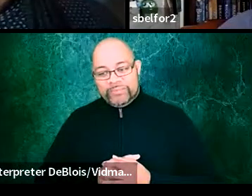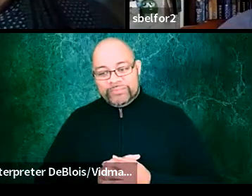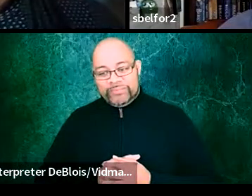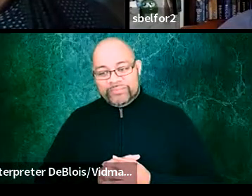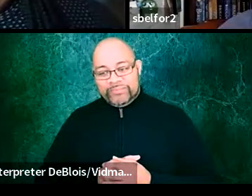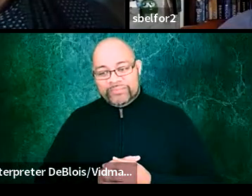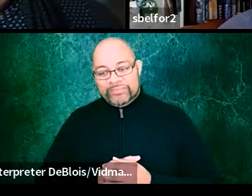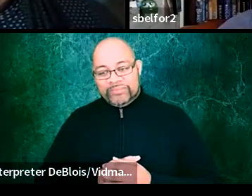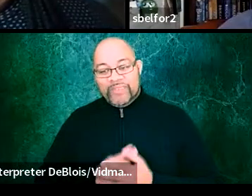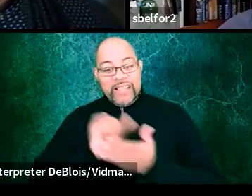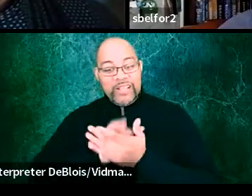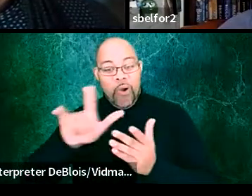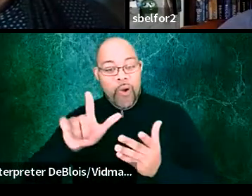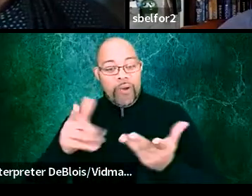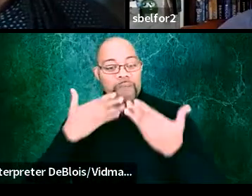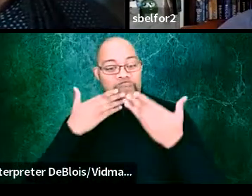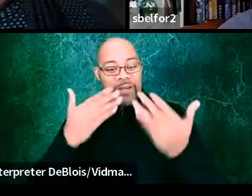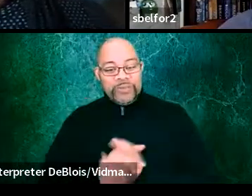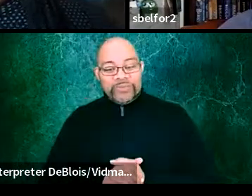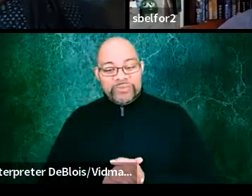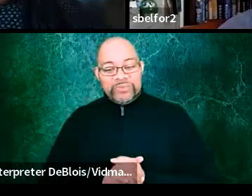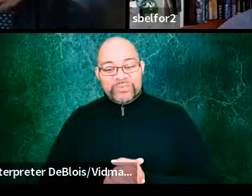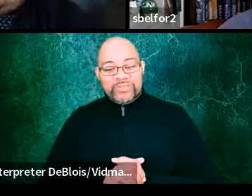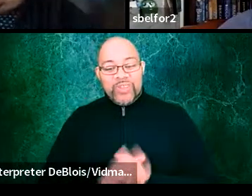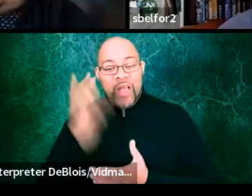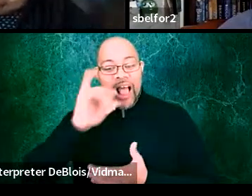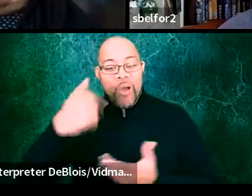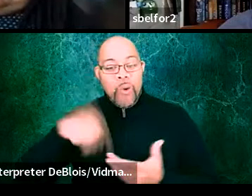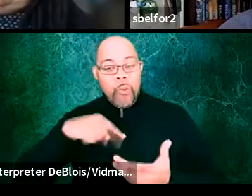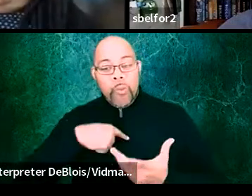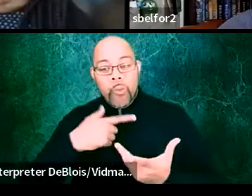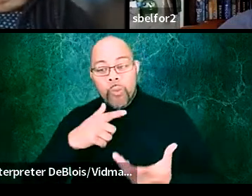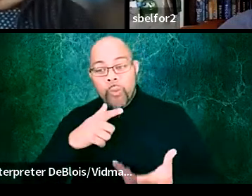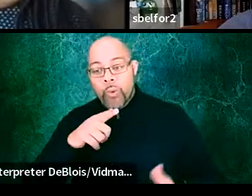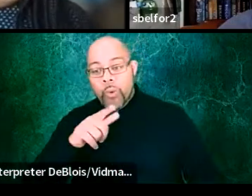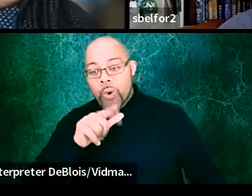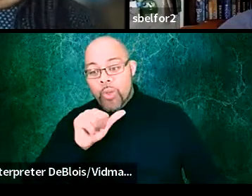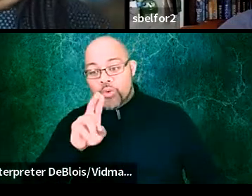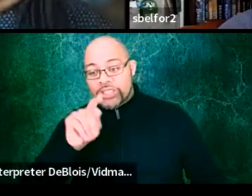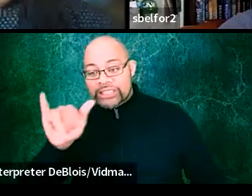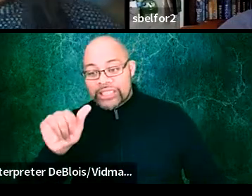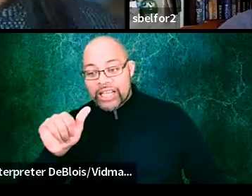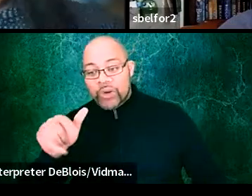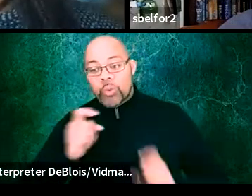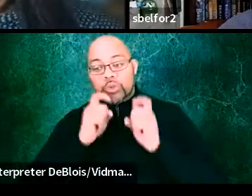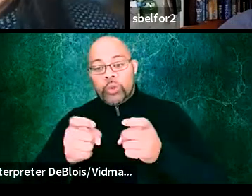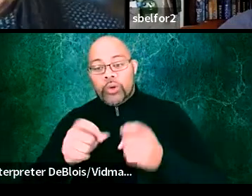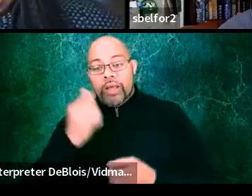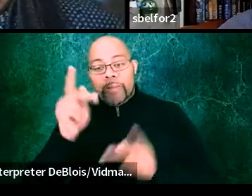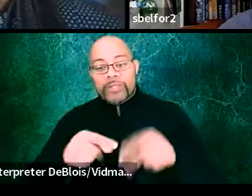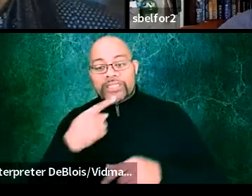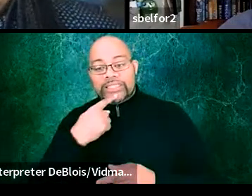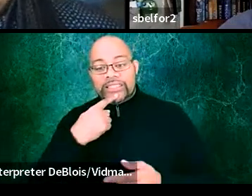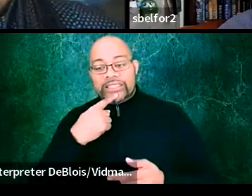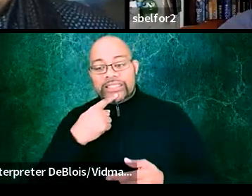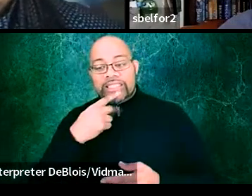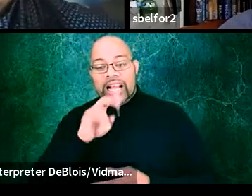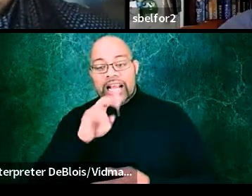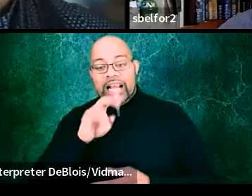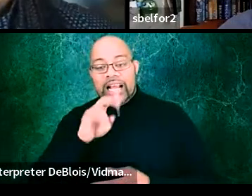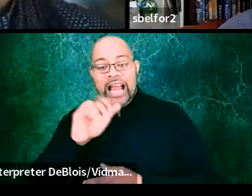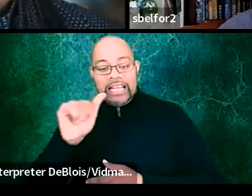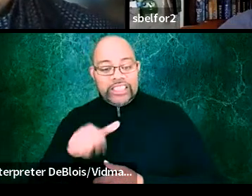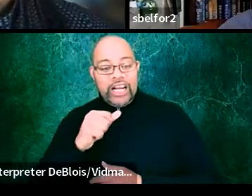And that's all, folks. Oh, it looks like Larita wants to donate hers. The other person that said Niaja